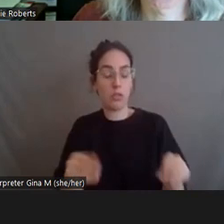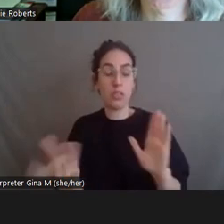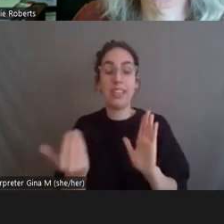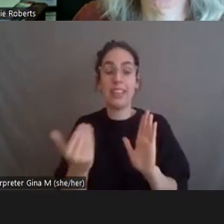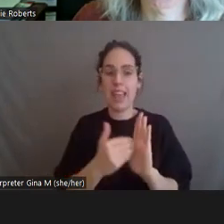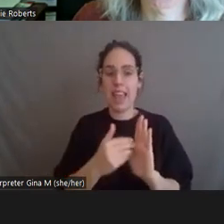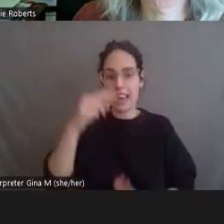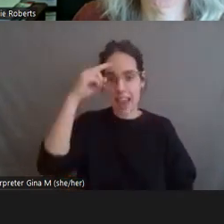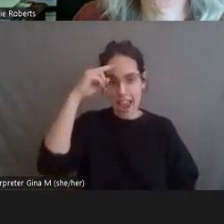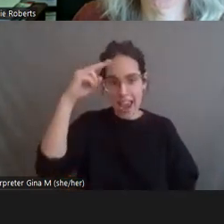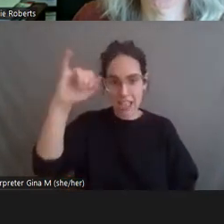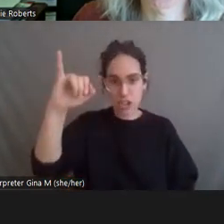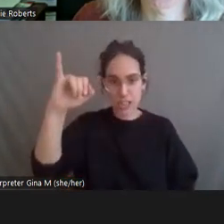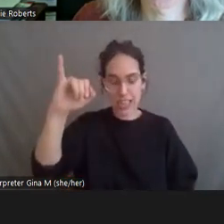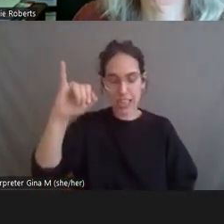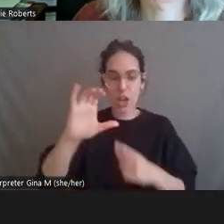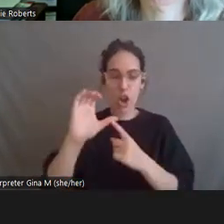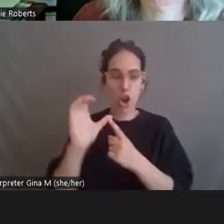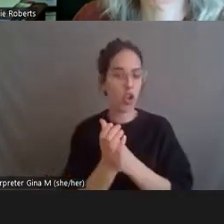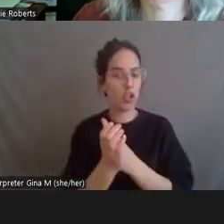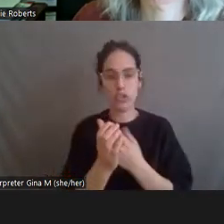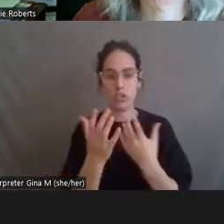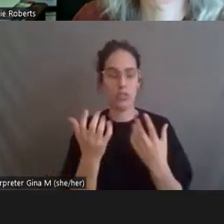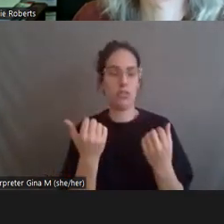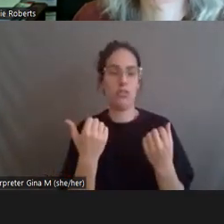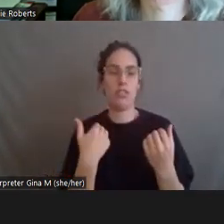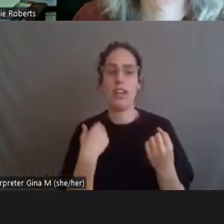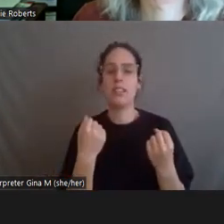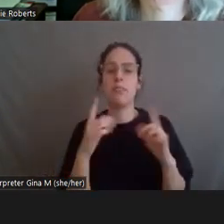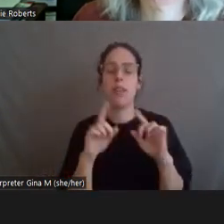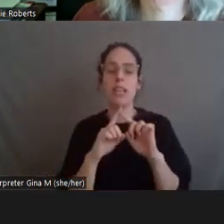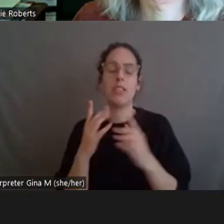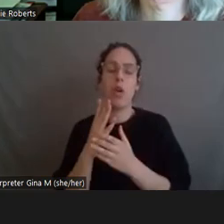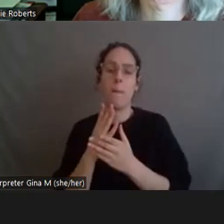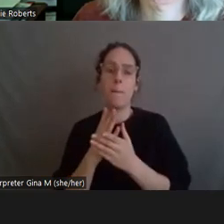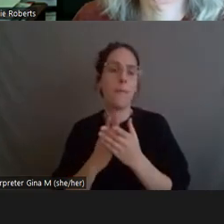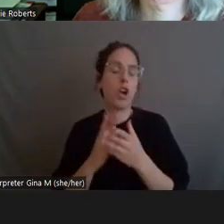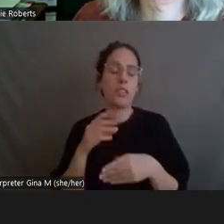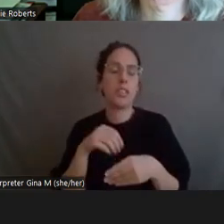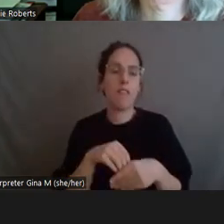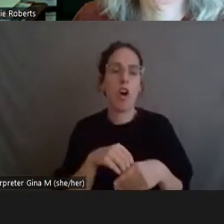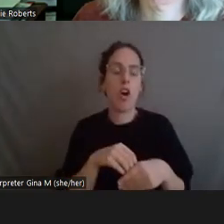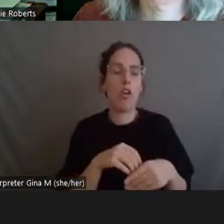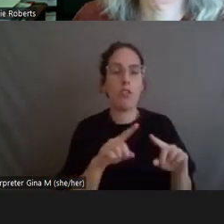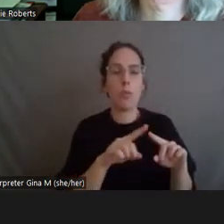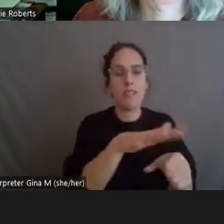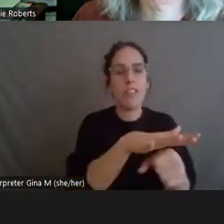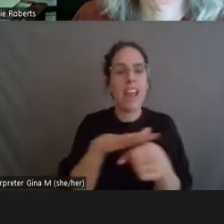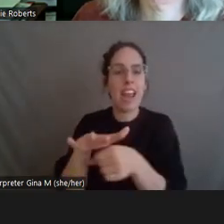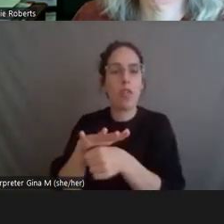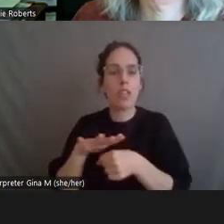There's so many different aspects of it that vary from region to region. I think this does a great job kind of pulling